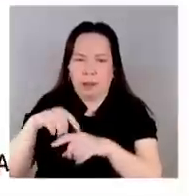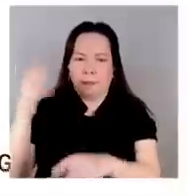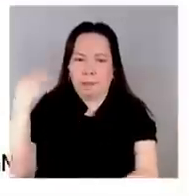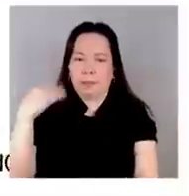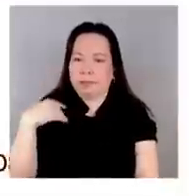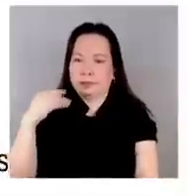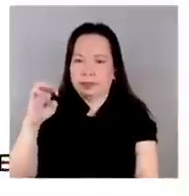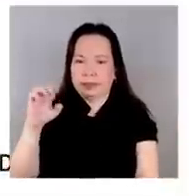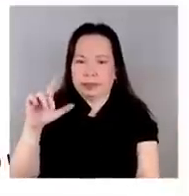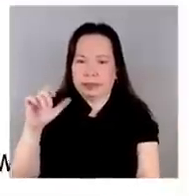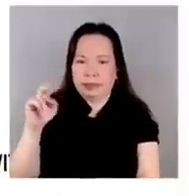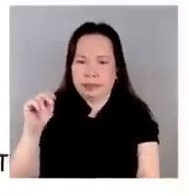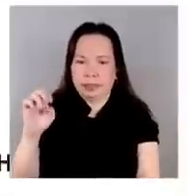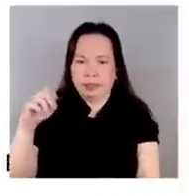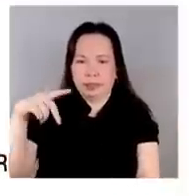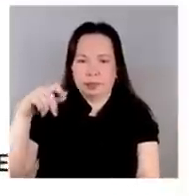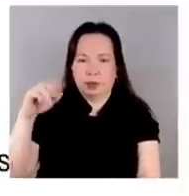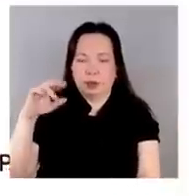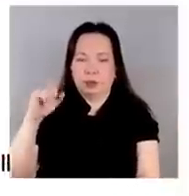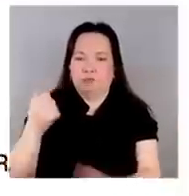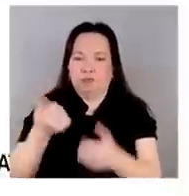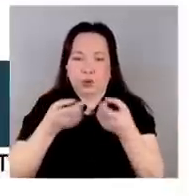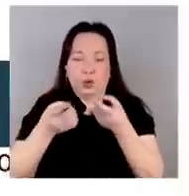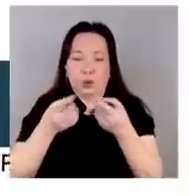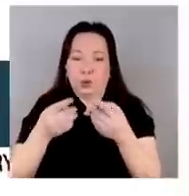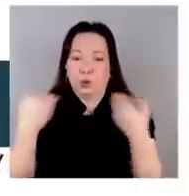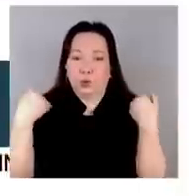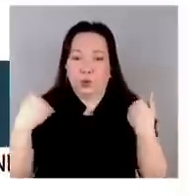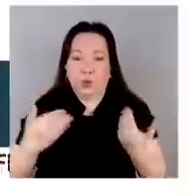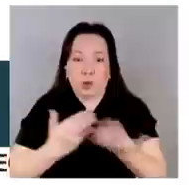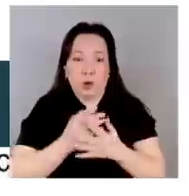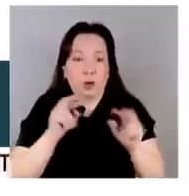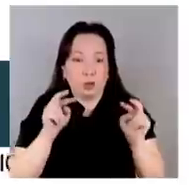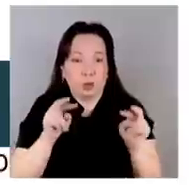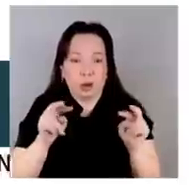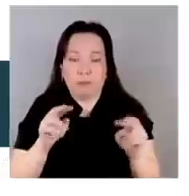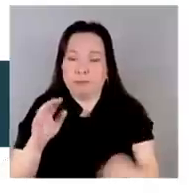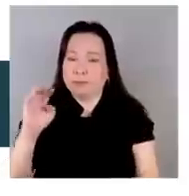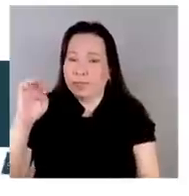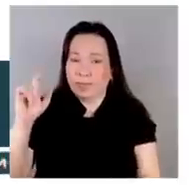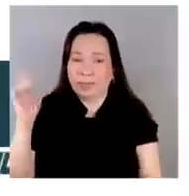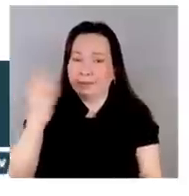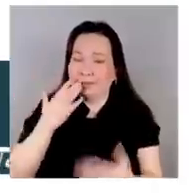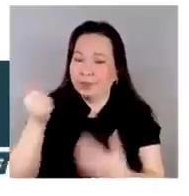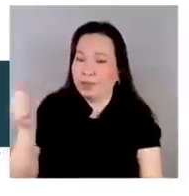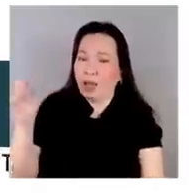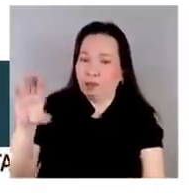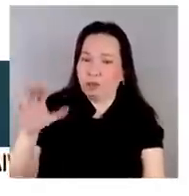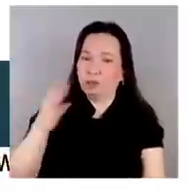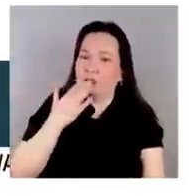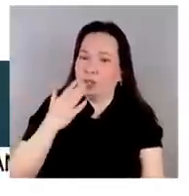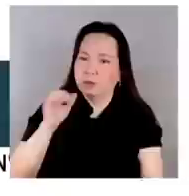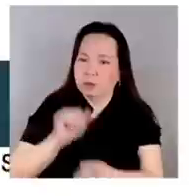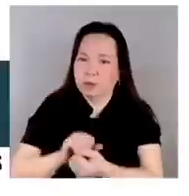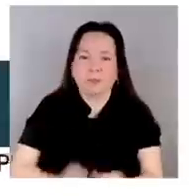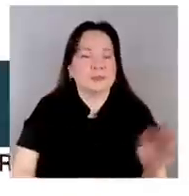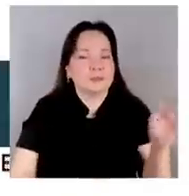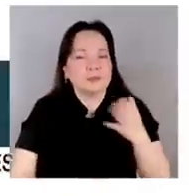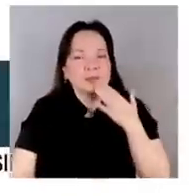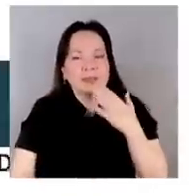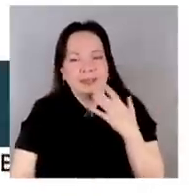the Asia Division of Human Rights Watch. Elaine, good afternoon to you. Thanks for joining us today, and welcome to the program. Thanks very much for having